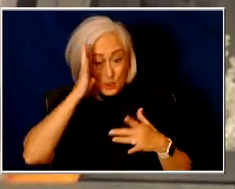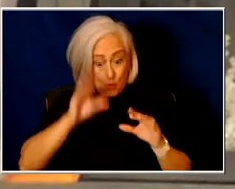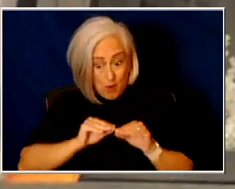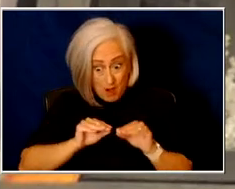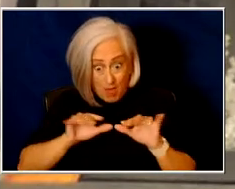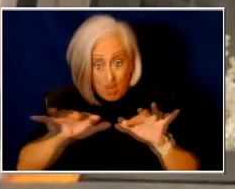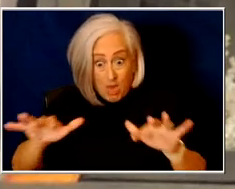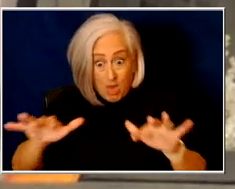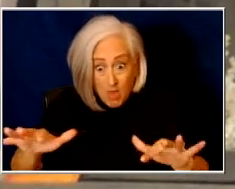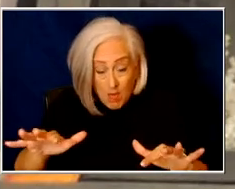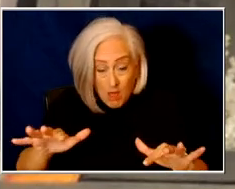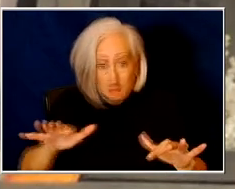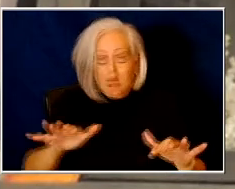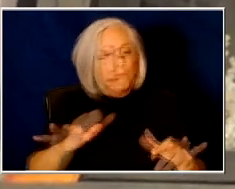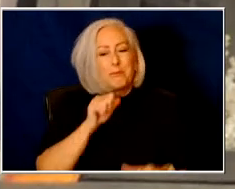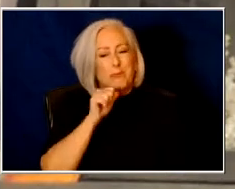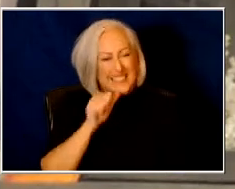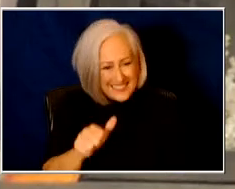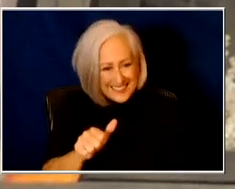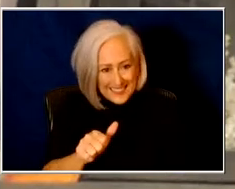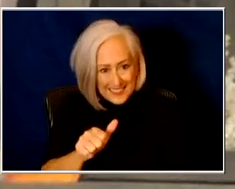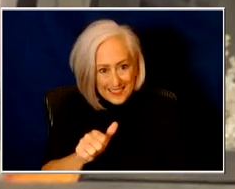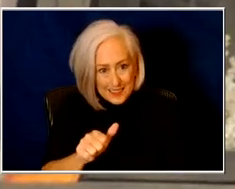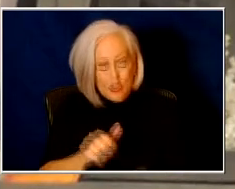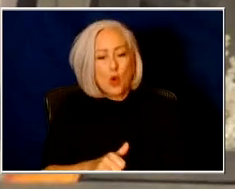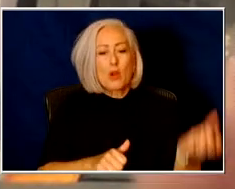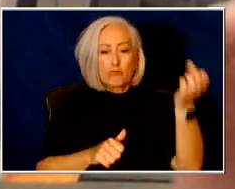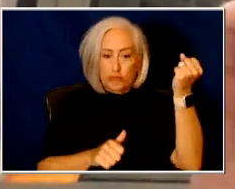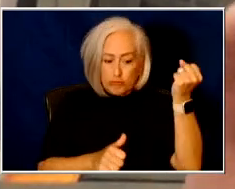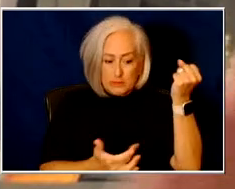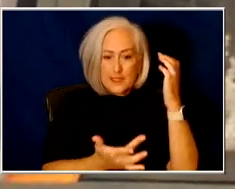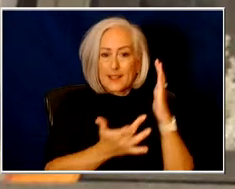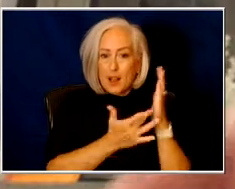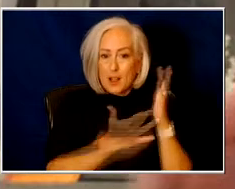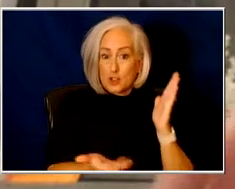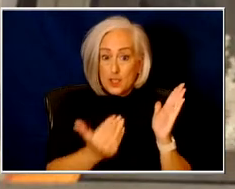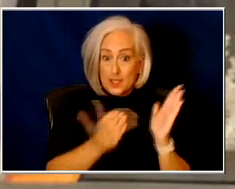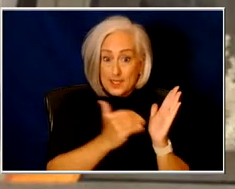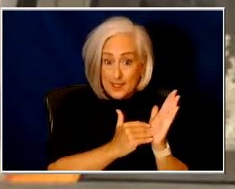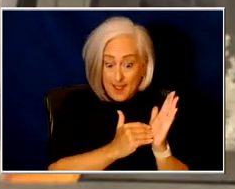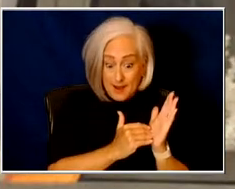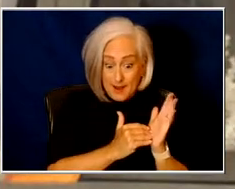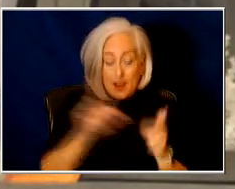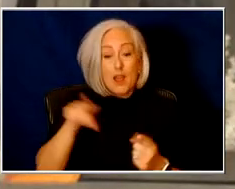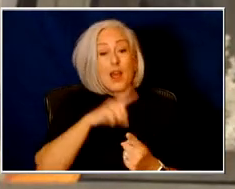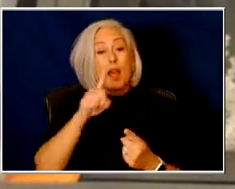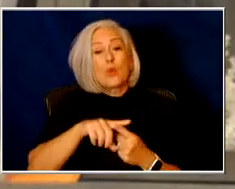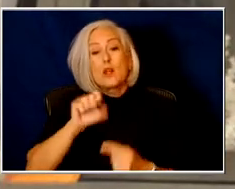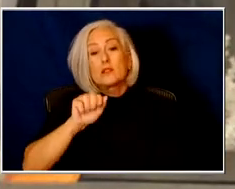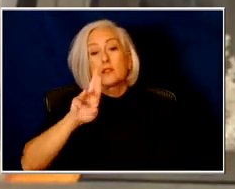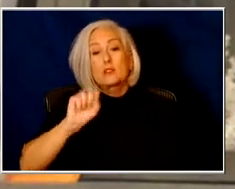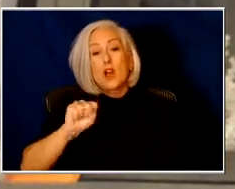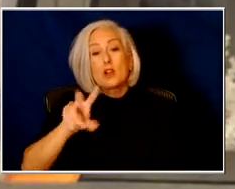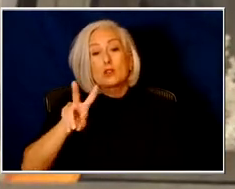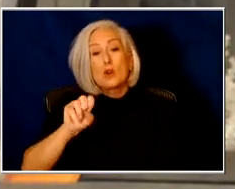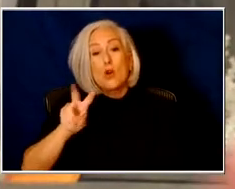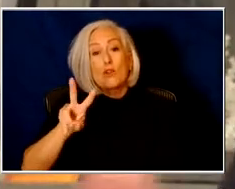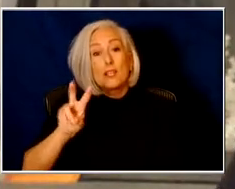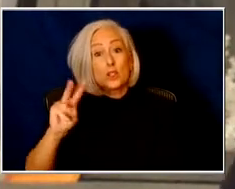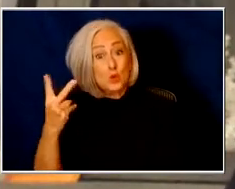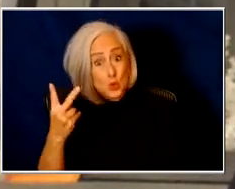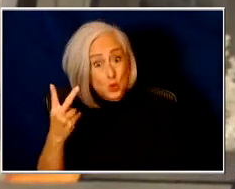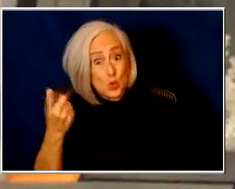again so when SARS Kobe 2 came along this was sitting there ready to go now what